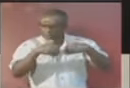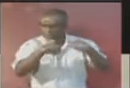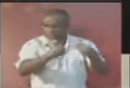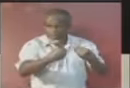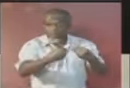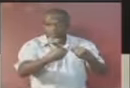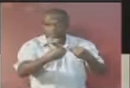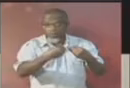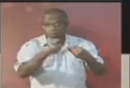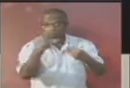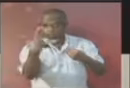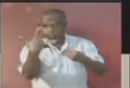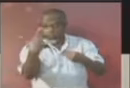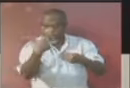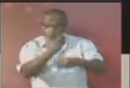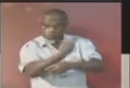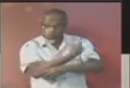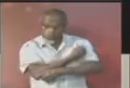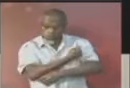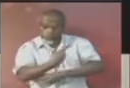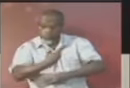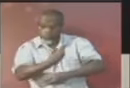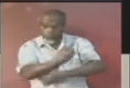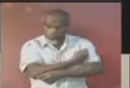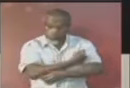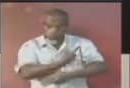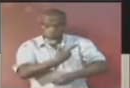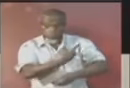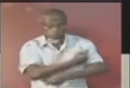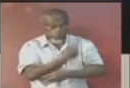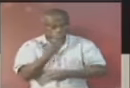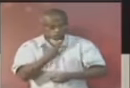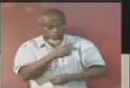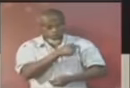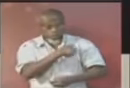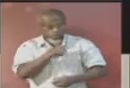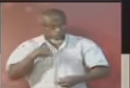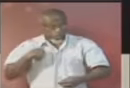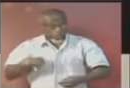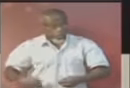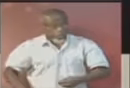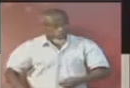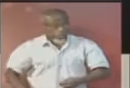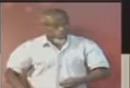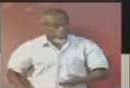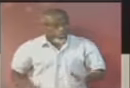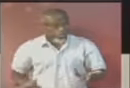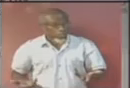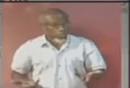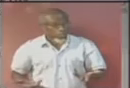boost efficacy. What is your take on this, and should we be considering that at this time?